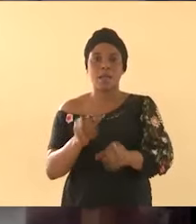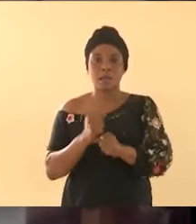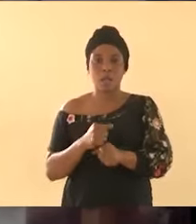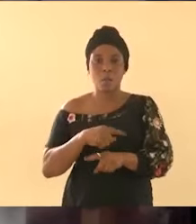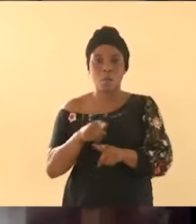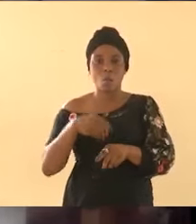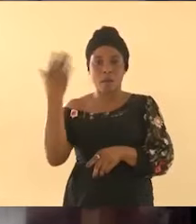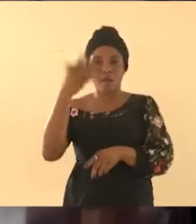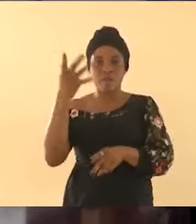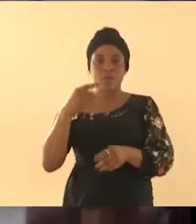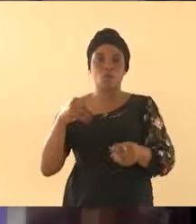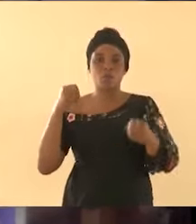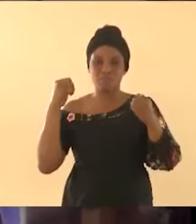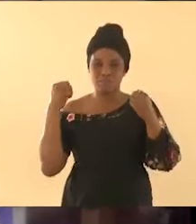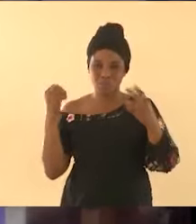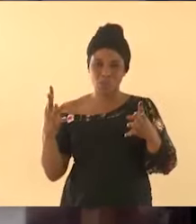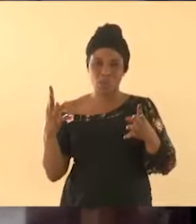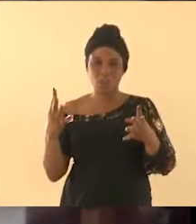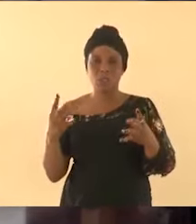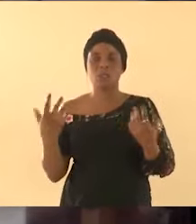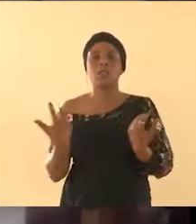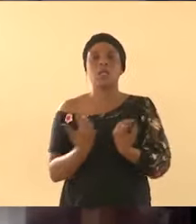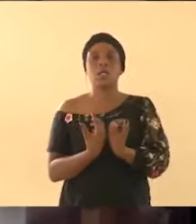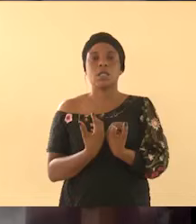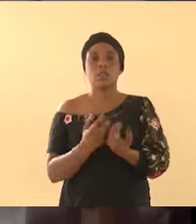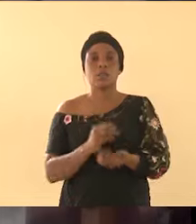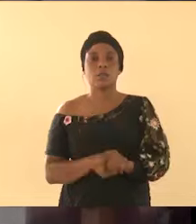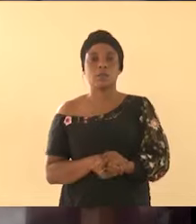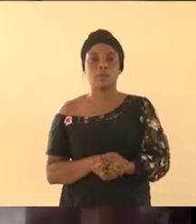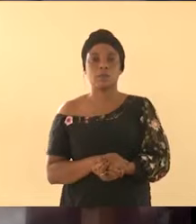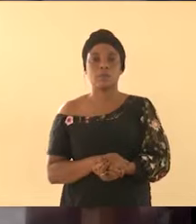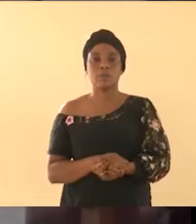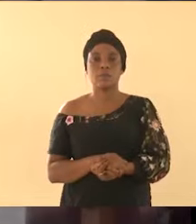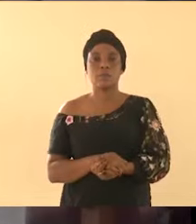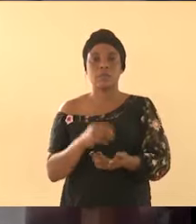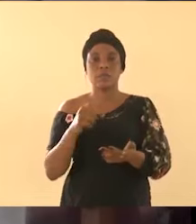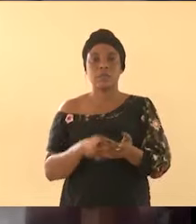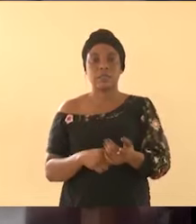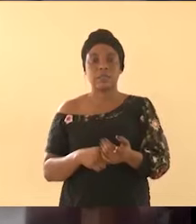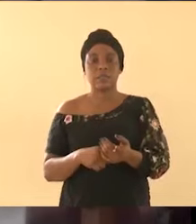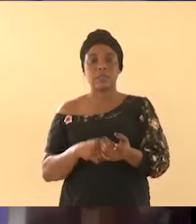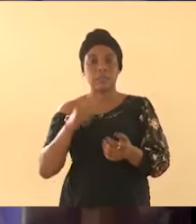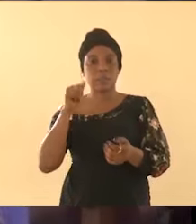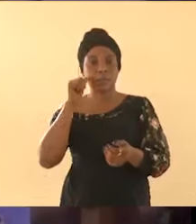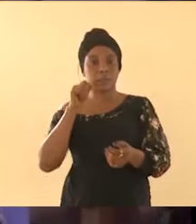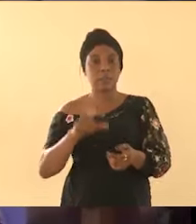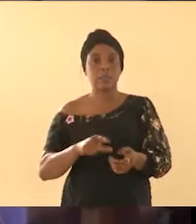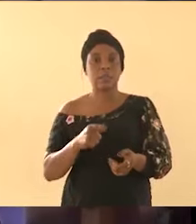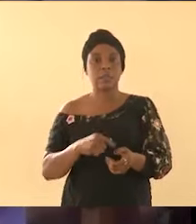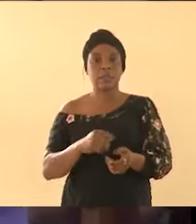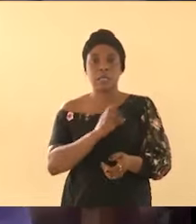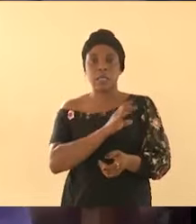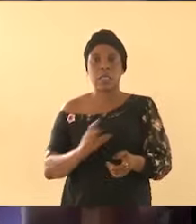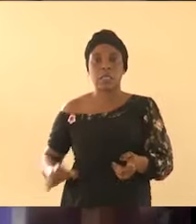problem. I was speaking to a group of people yesterday, and I had these